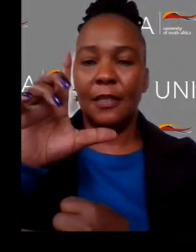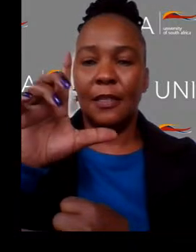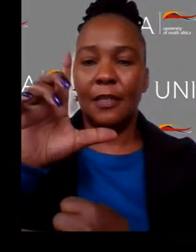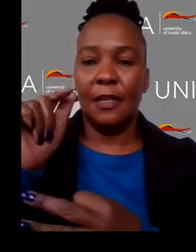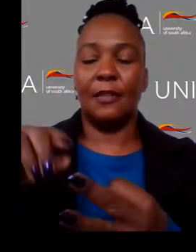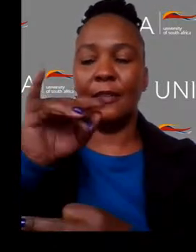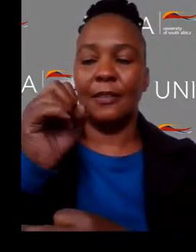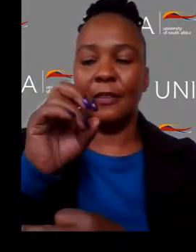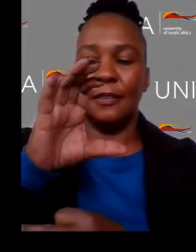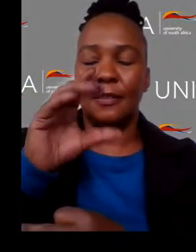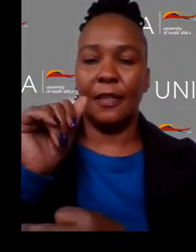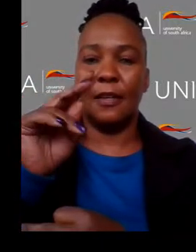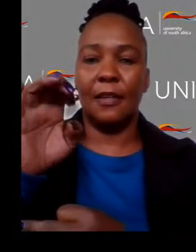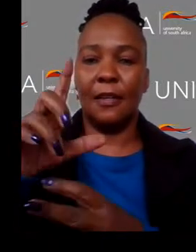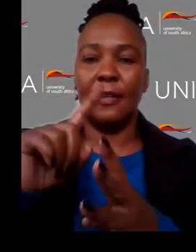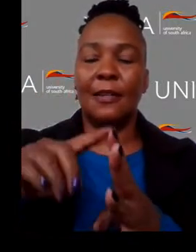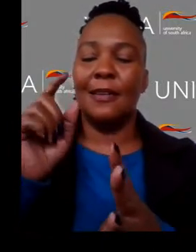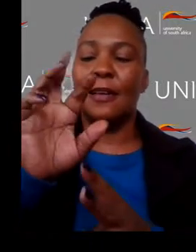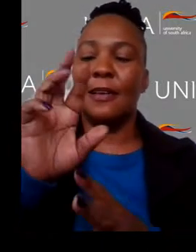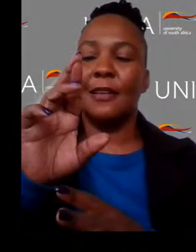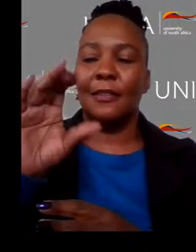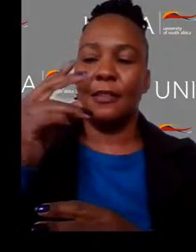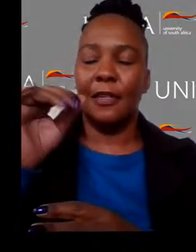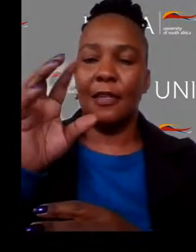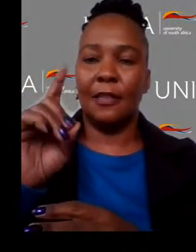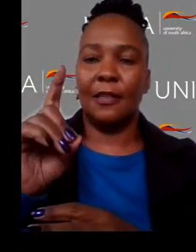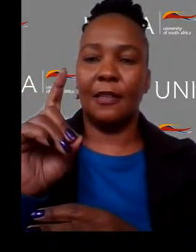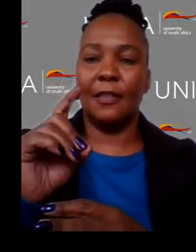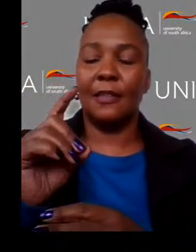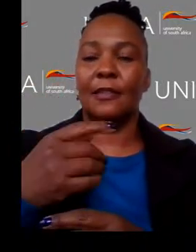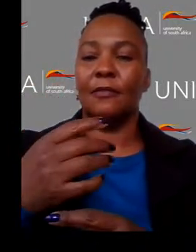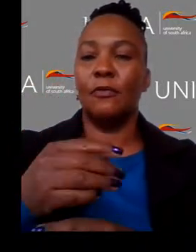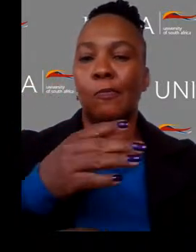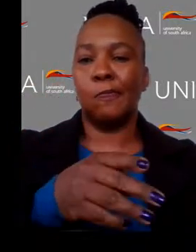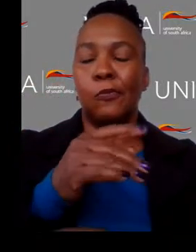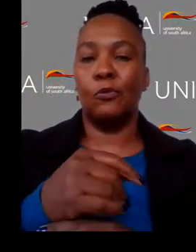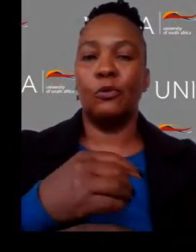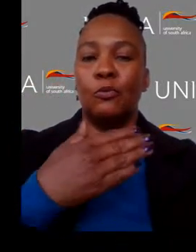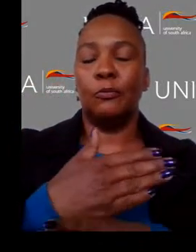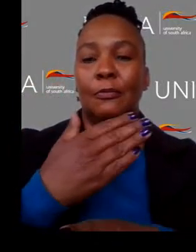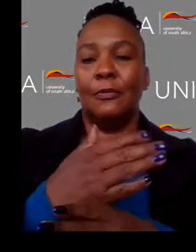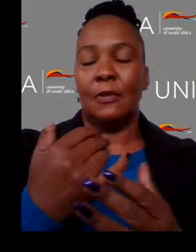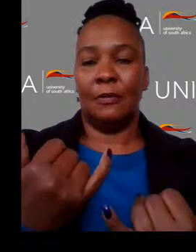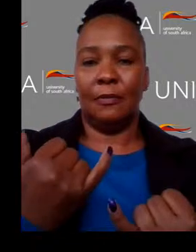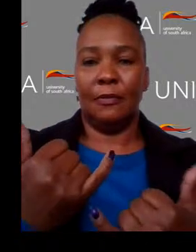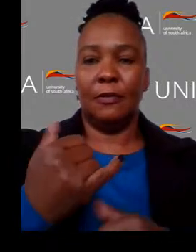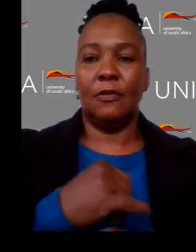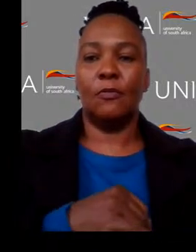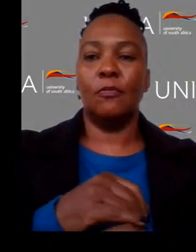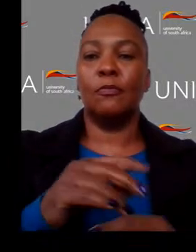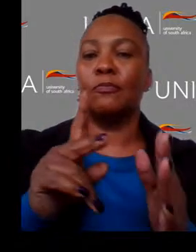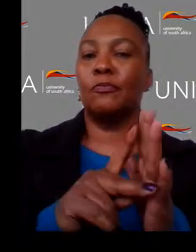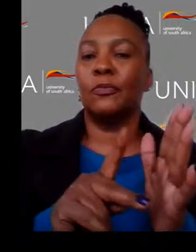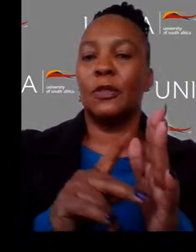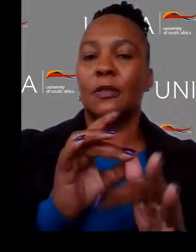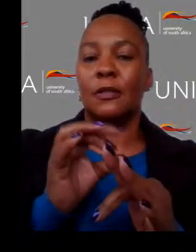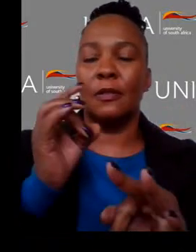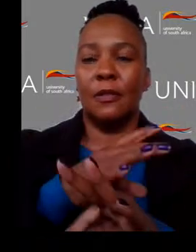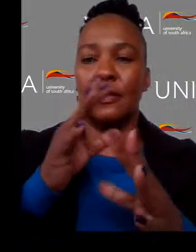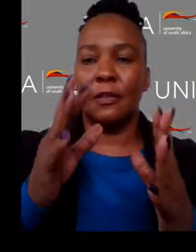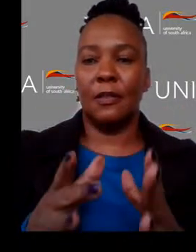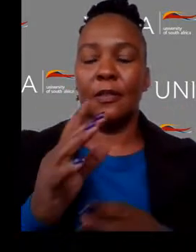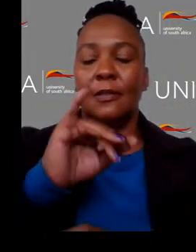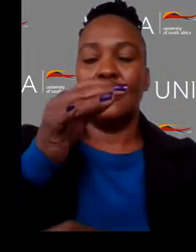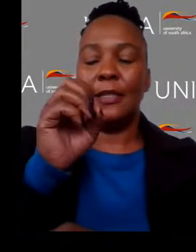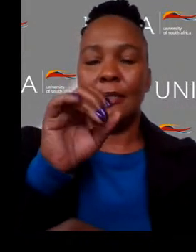Nell, Richard Wright, who will be taking over from me shortly and walking us through the program. And then we also have Ms. Jessie Sofolo from the